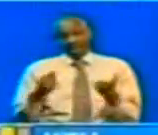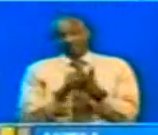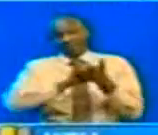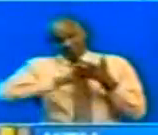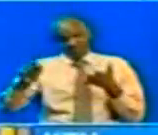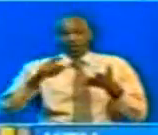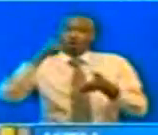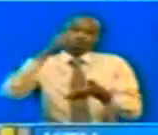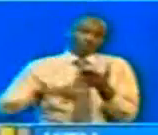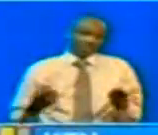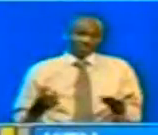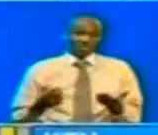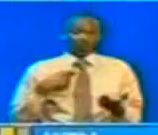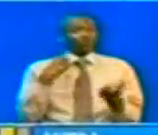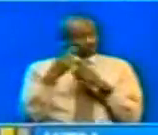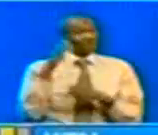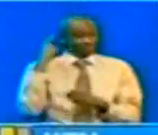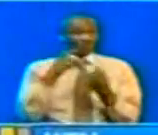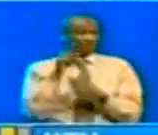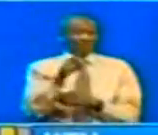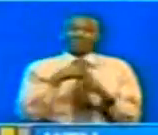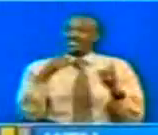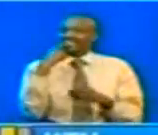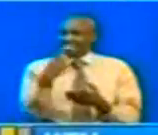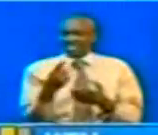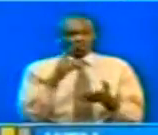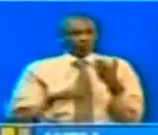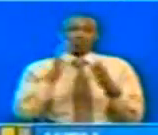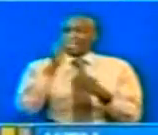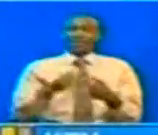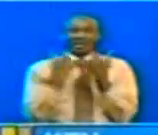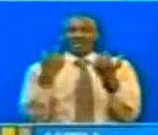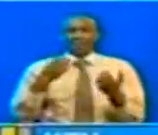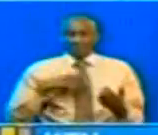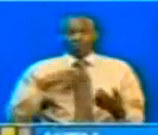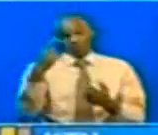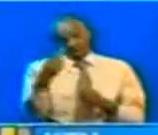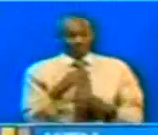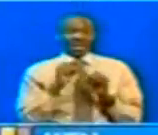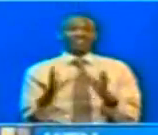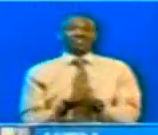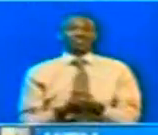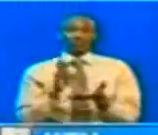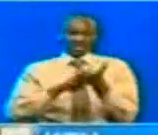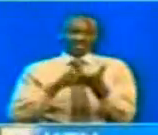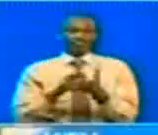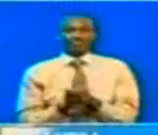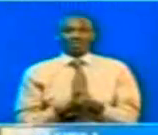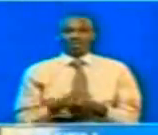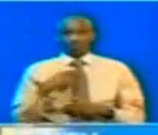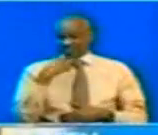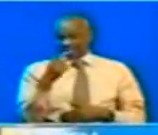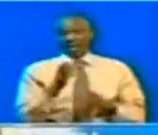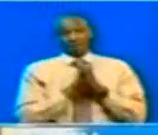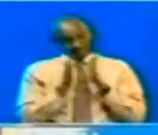they sacked? I know you've talked about this before, but just tell us what happens to those people who do not turn up. We've asked all public